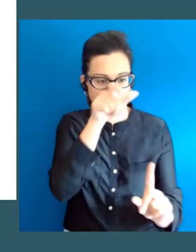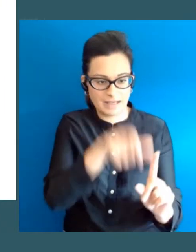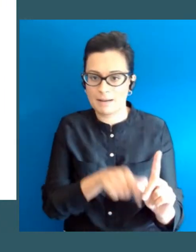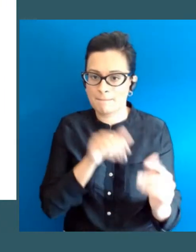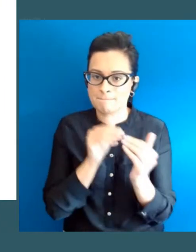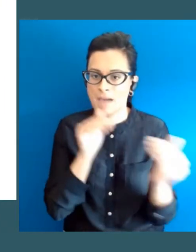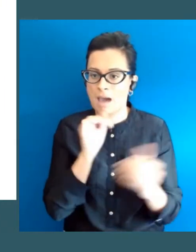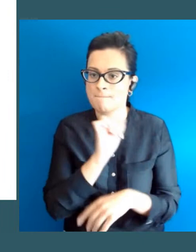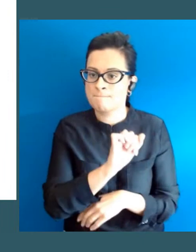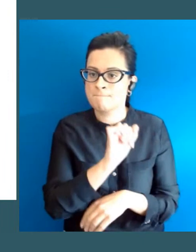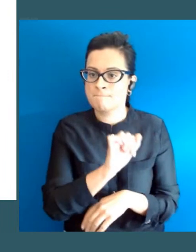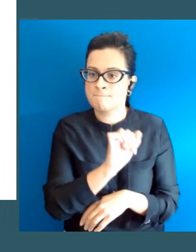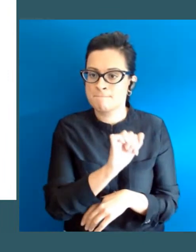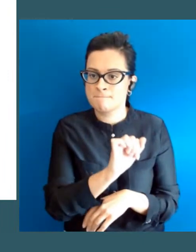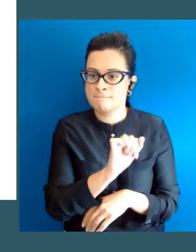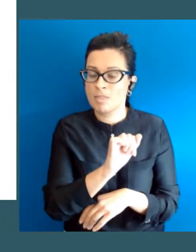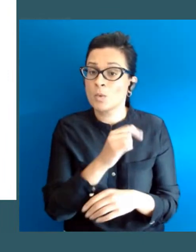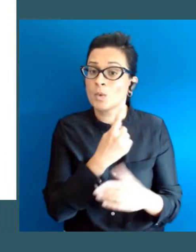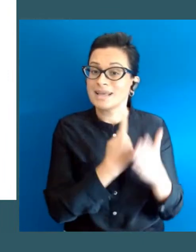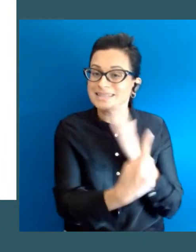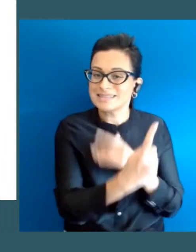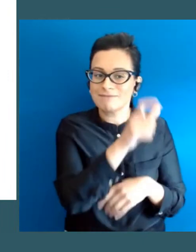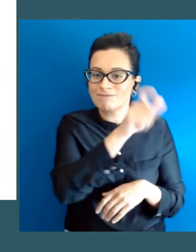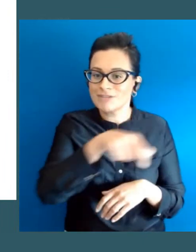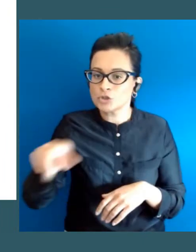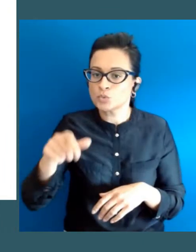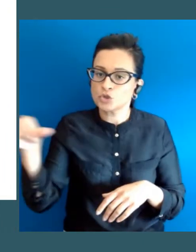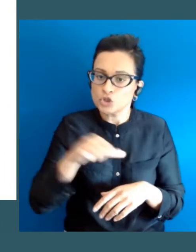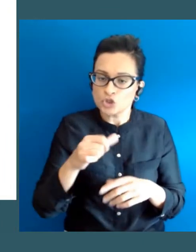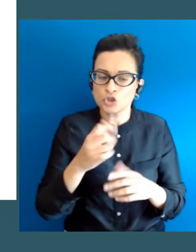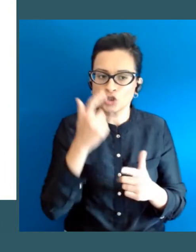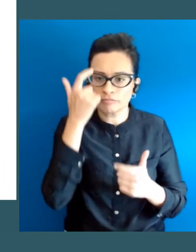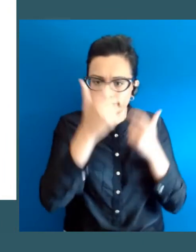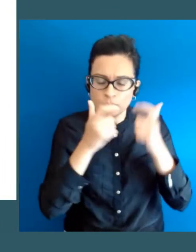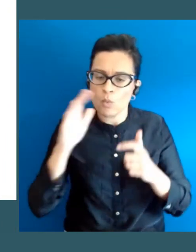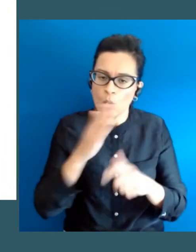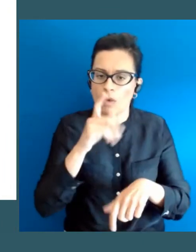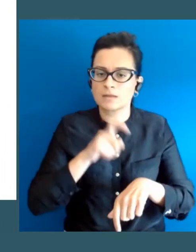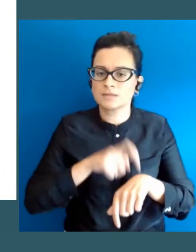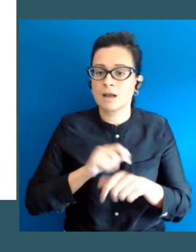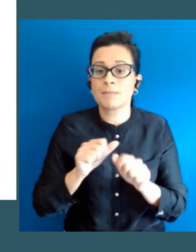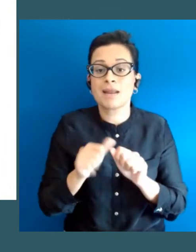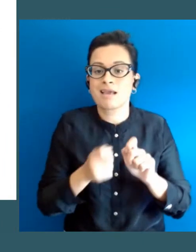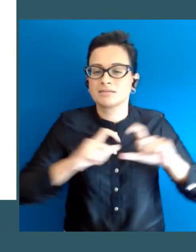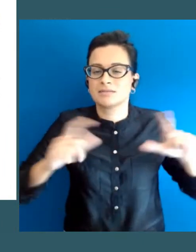individual circumstances should be considered at all times. Next slide, please.